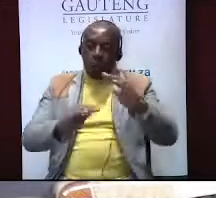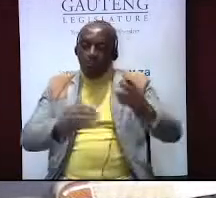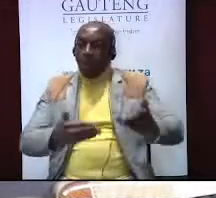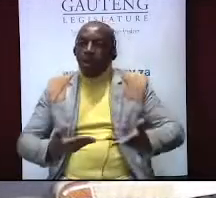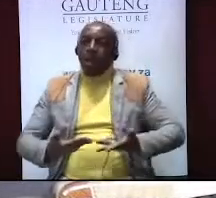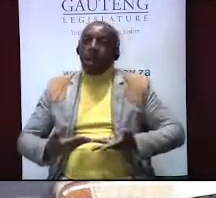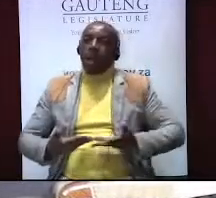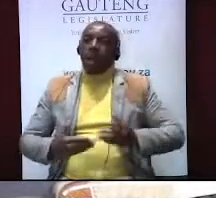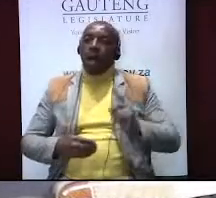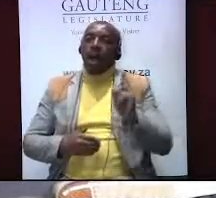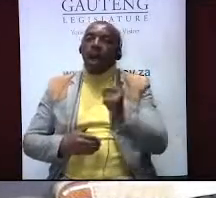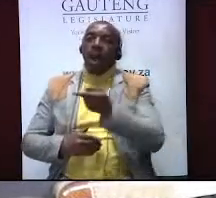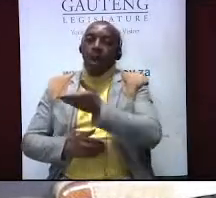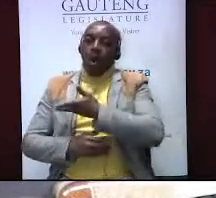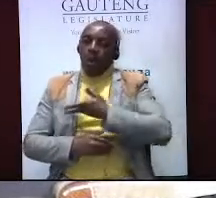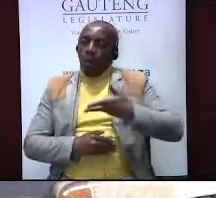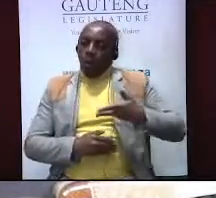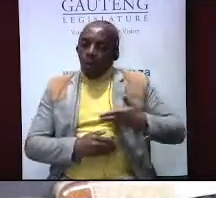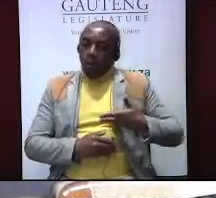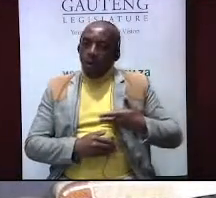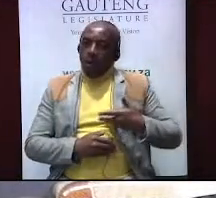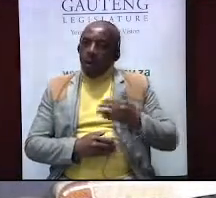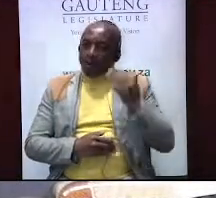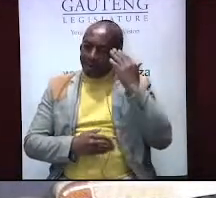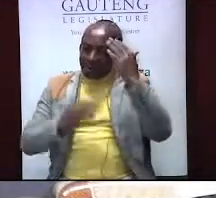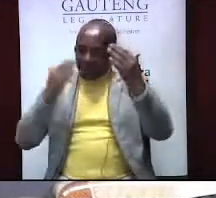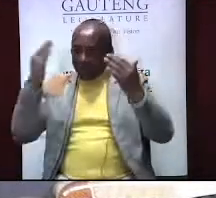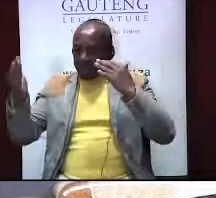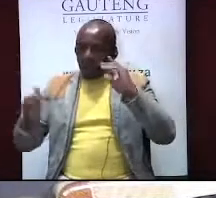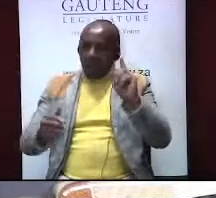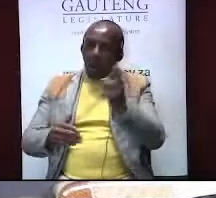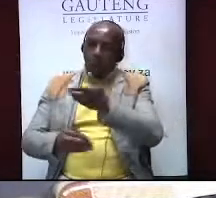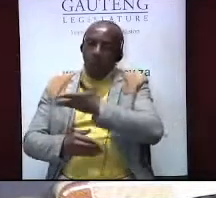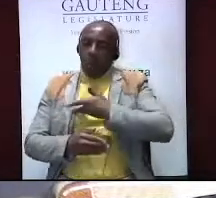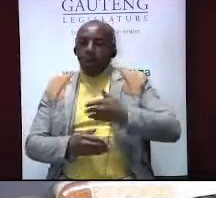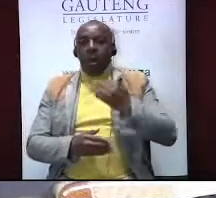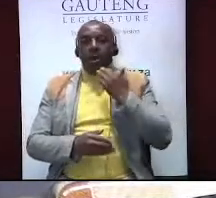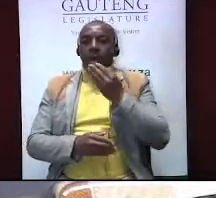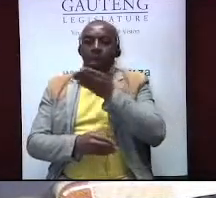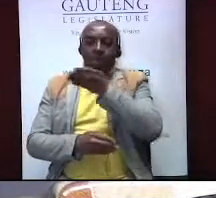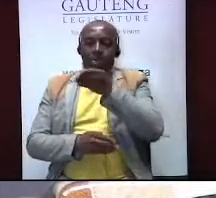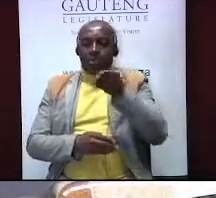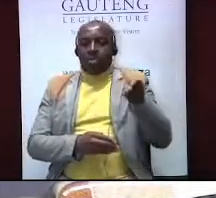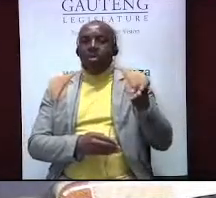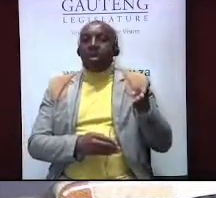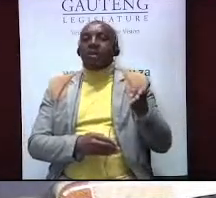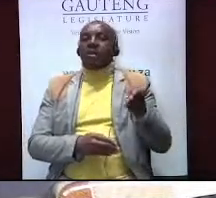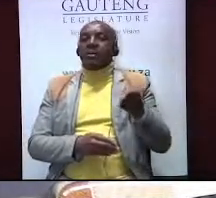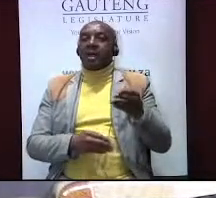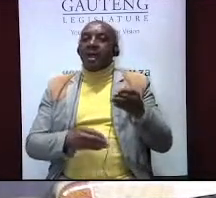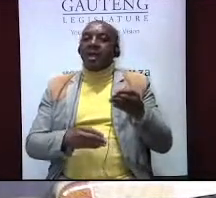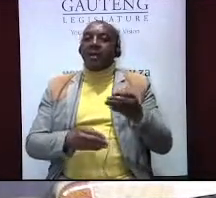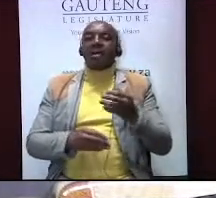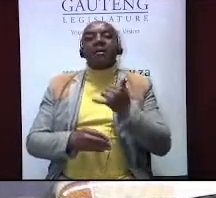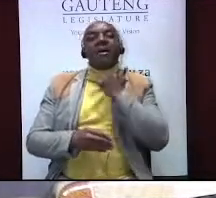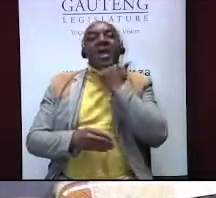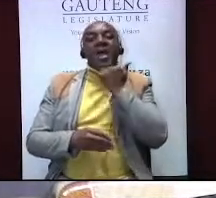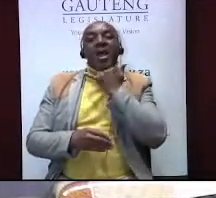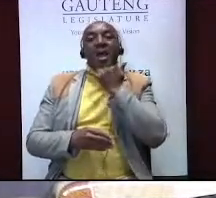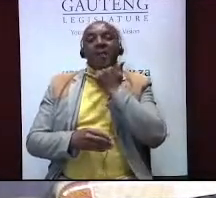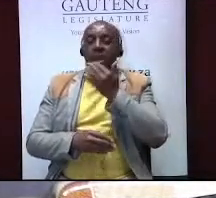welcome all women and greet all women that are with us today. Happy Women's